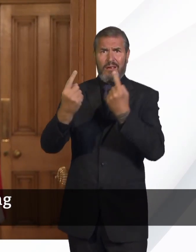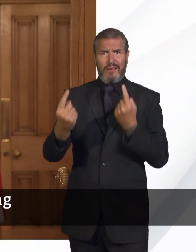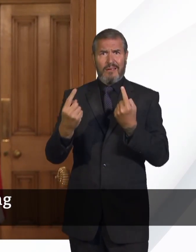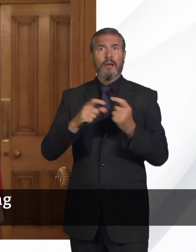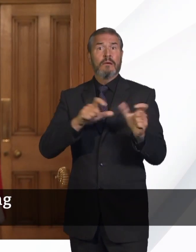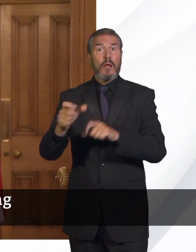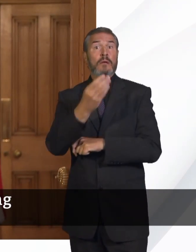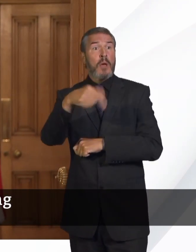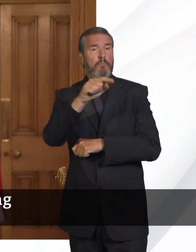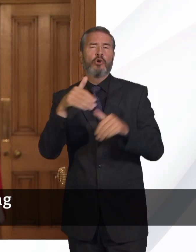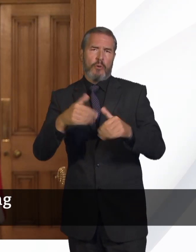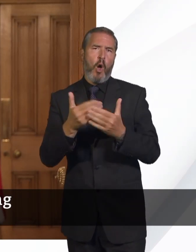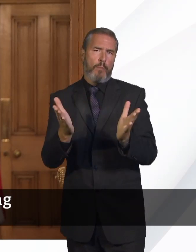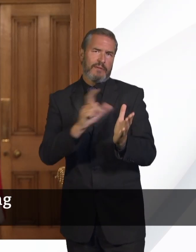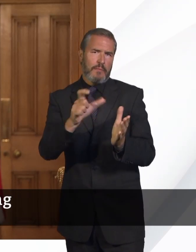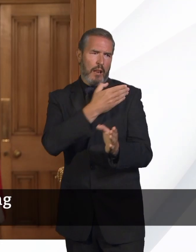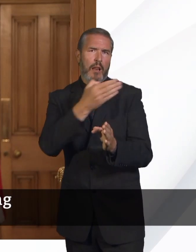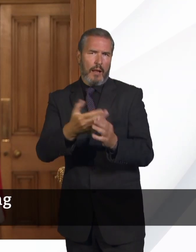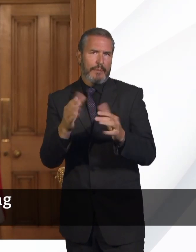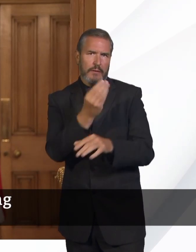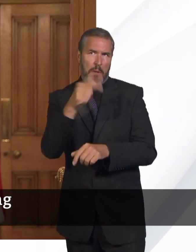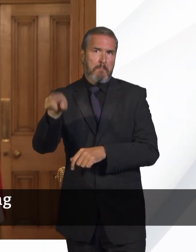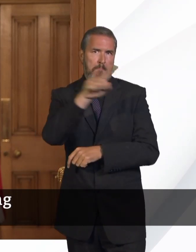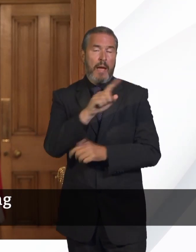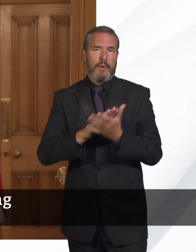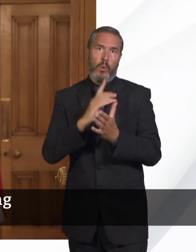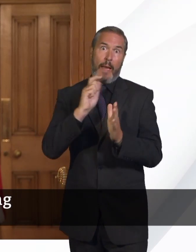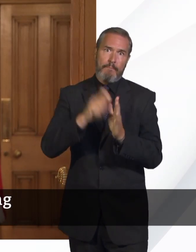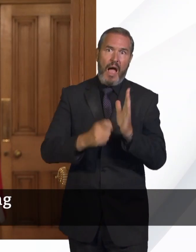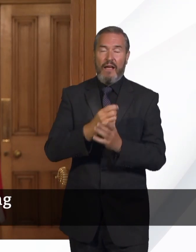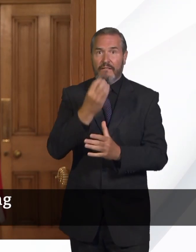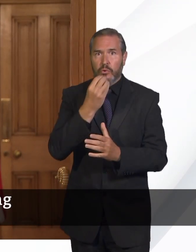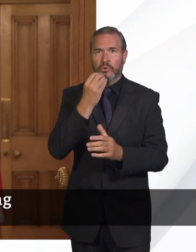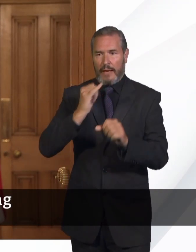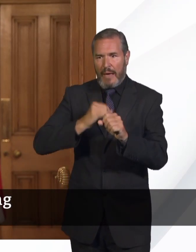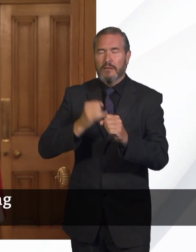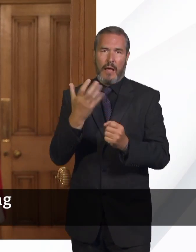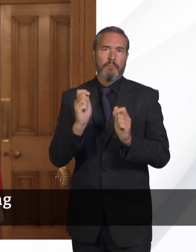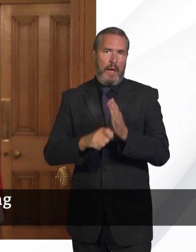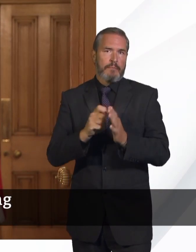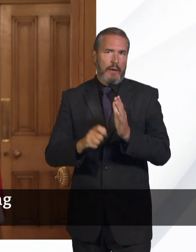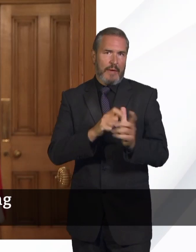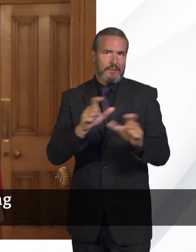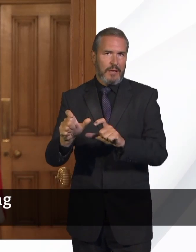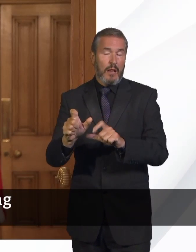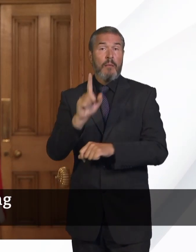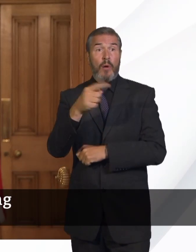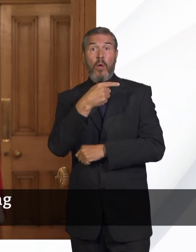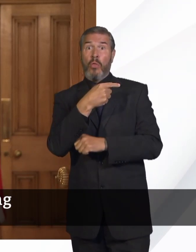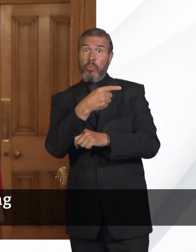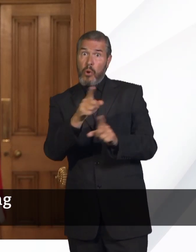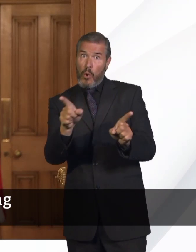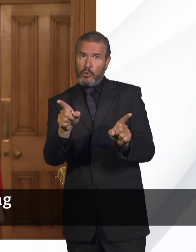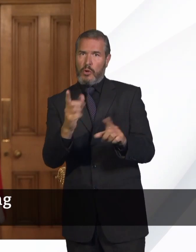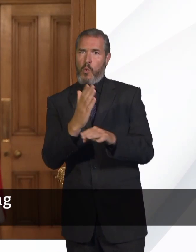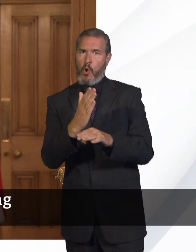have remained open throughout the pandemic, ensuring that we're able to buy the essentials we need. And I would like to thank